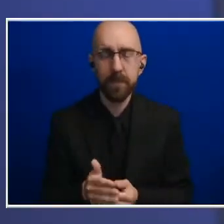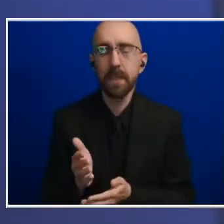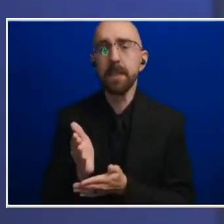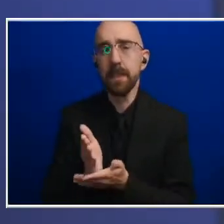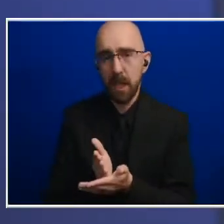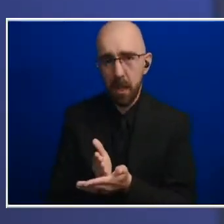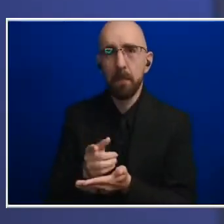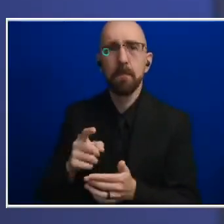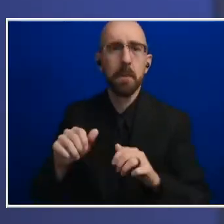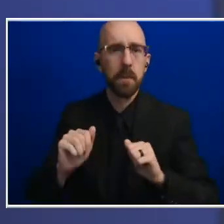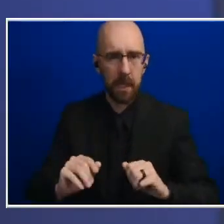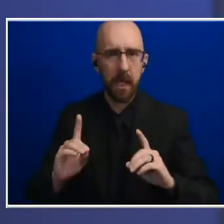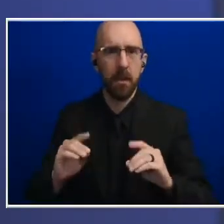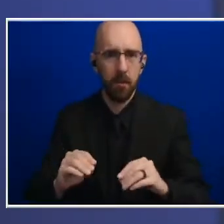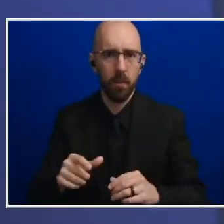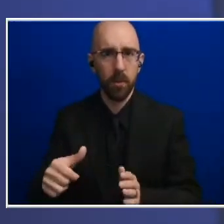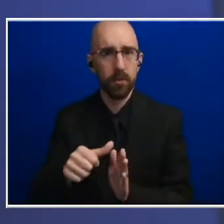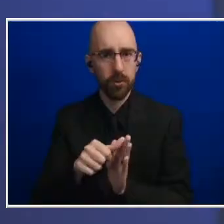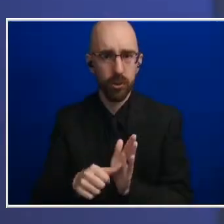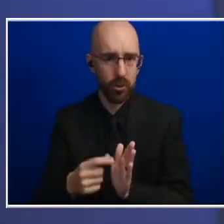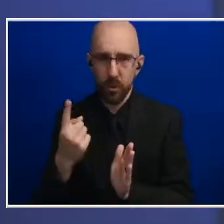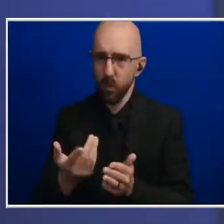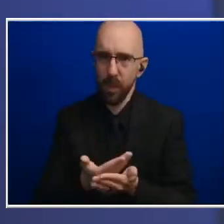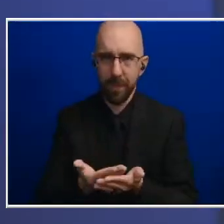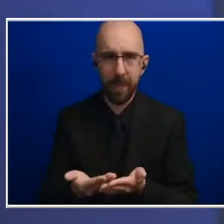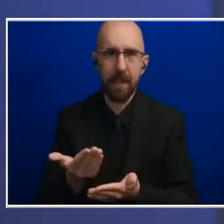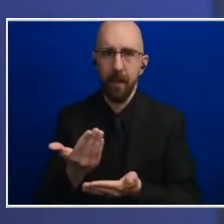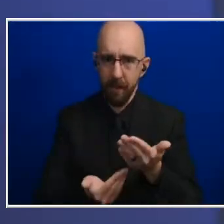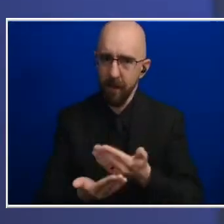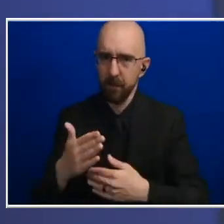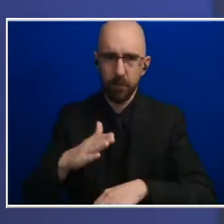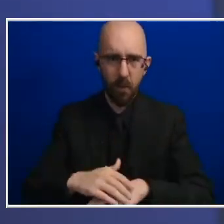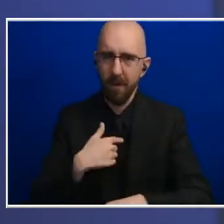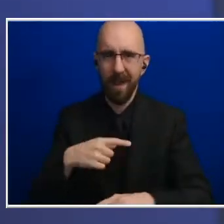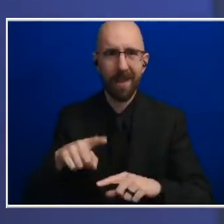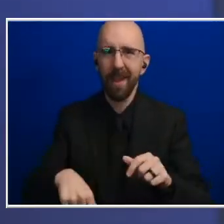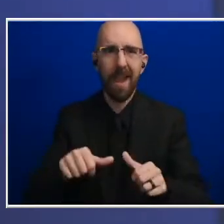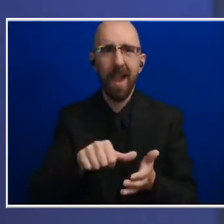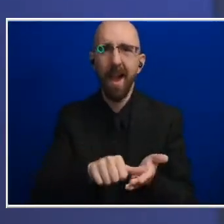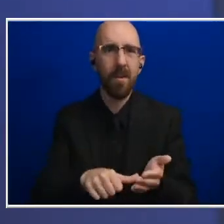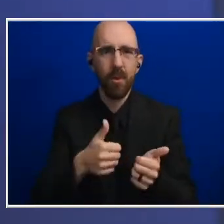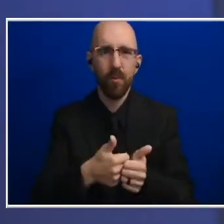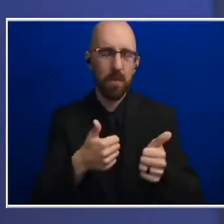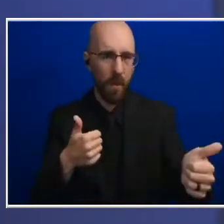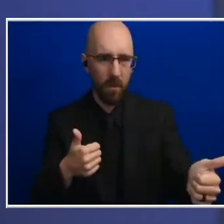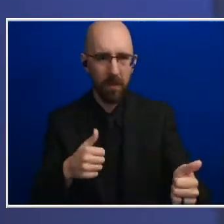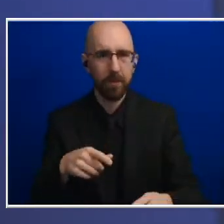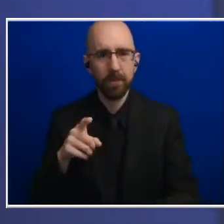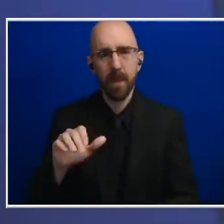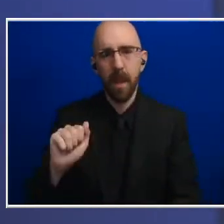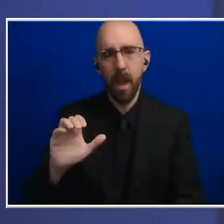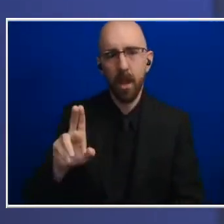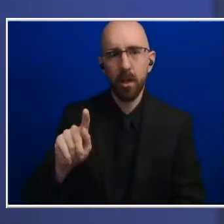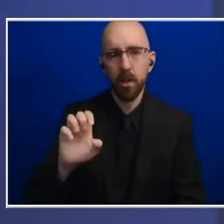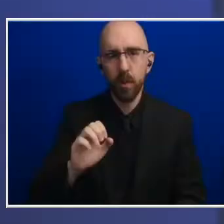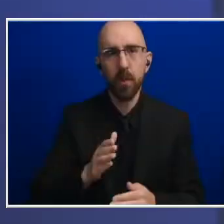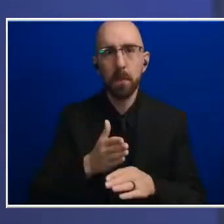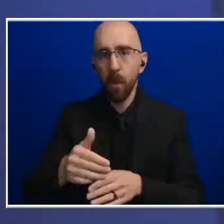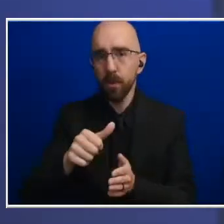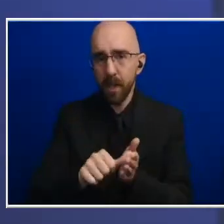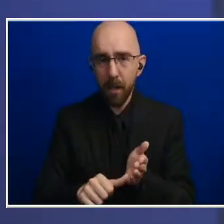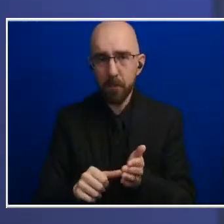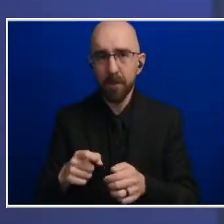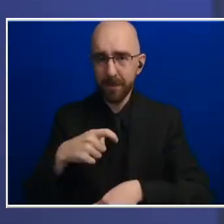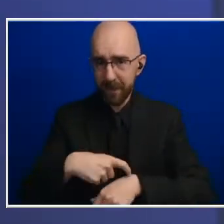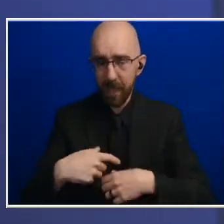can. Surgery is one thing that's hands-on. I can't operate remotely. In the acute post-operative time, as people are healing, if they're having